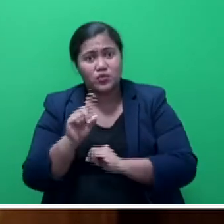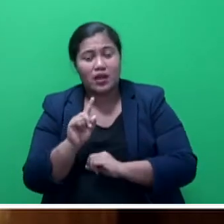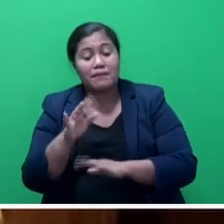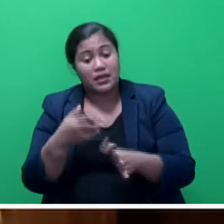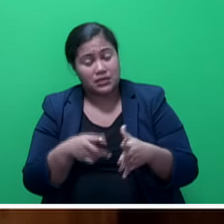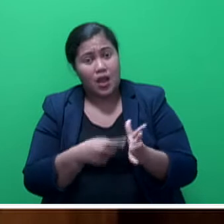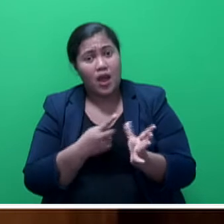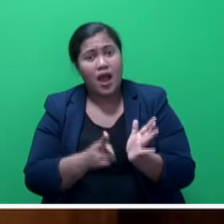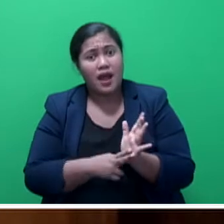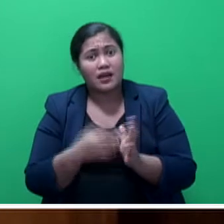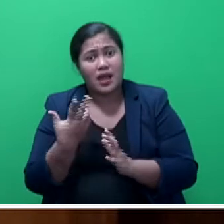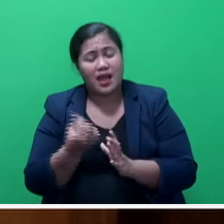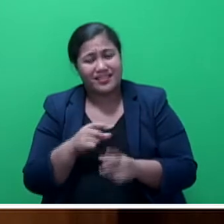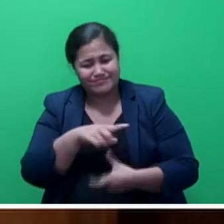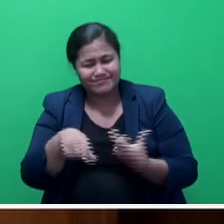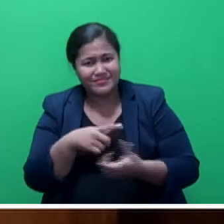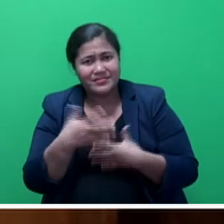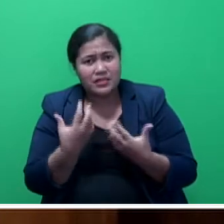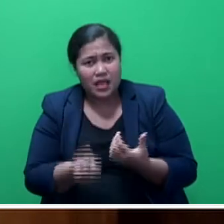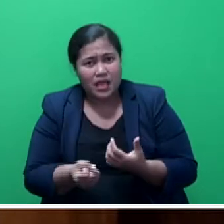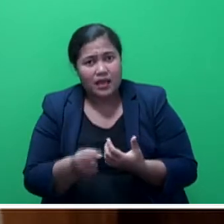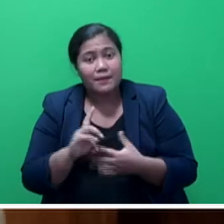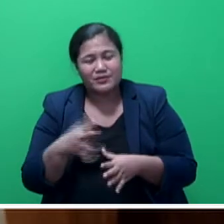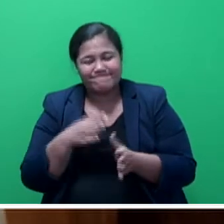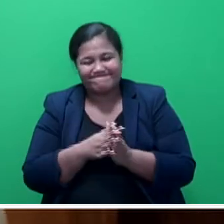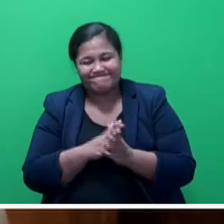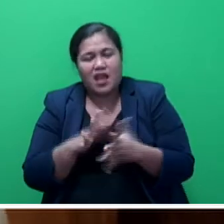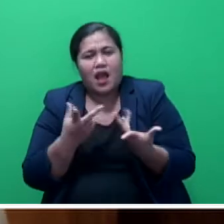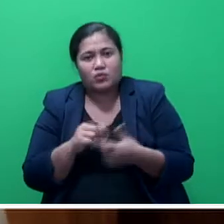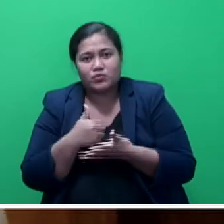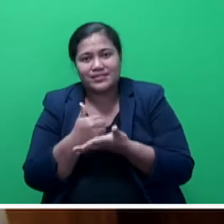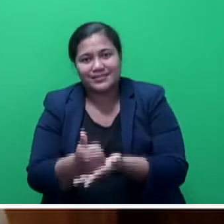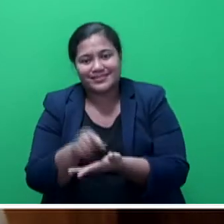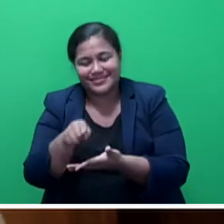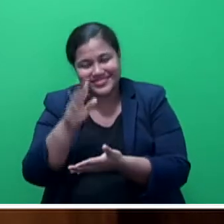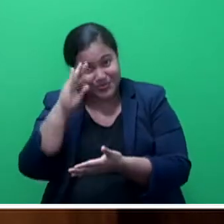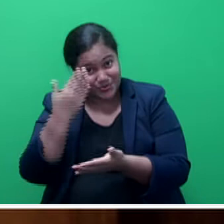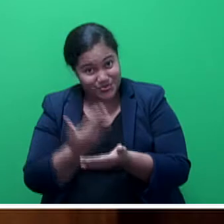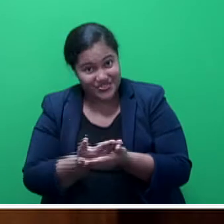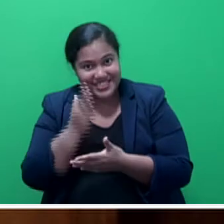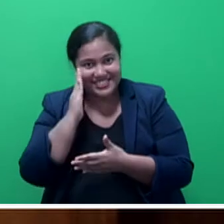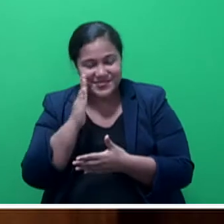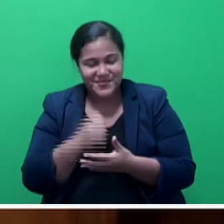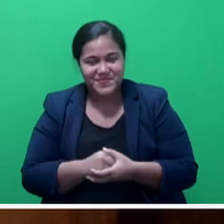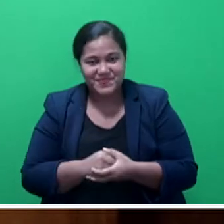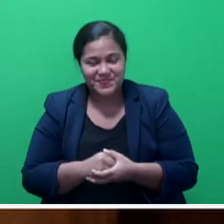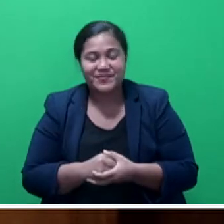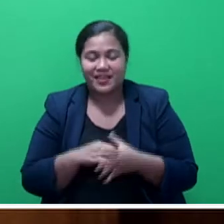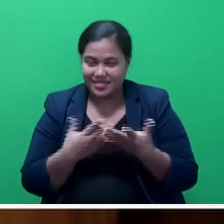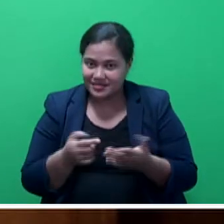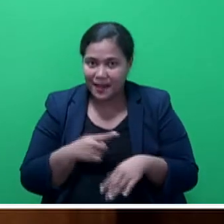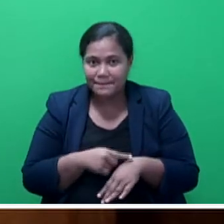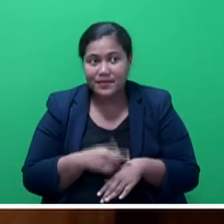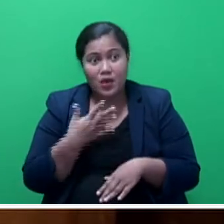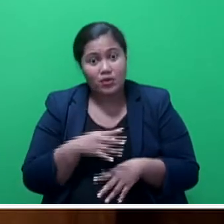Ana, we are re-looking at how we are going to assist these schools and students. So at this point in time, Mr. Speaker, I would like to put